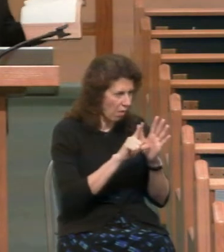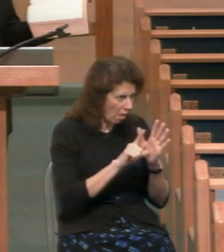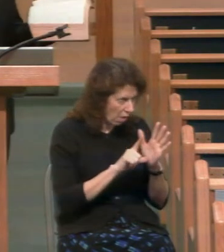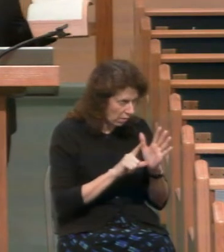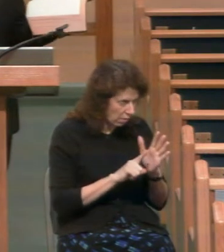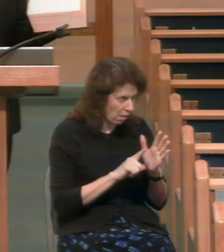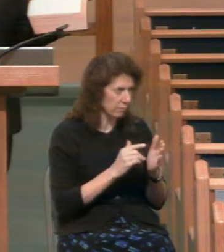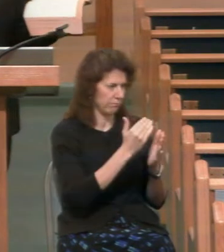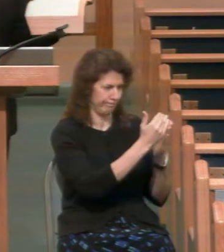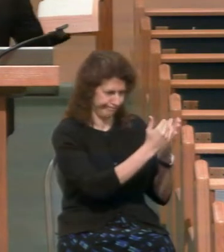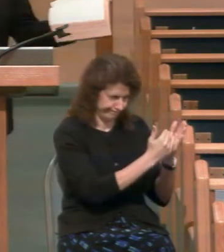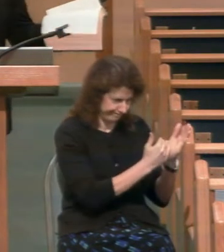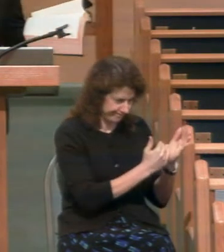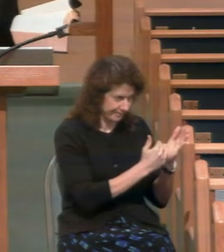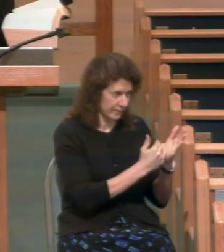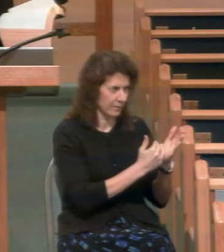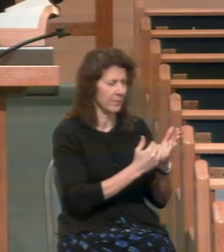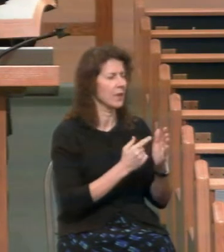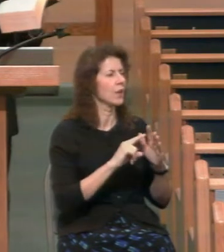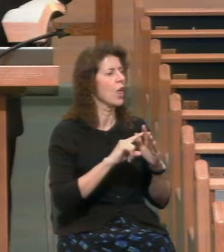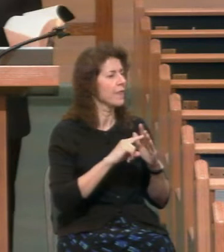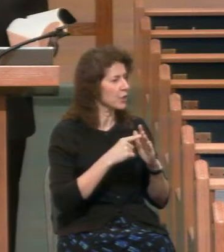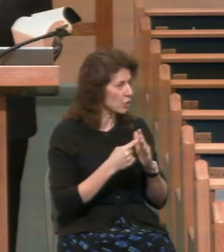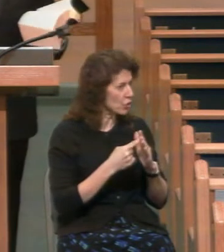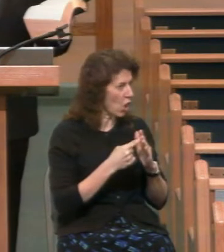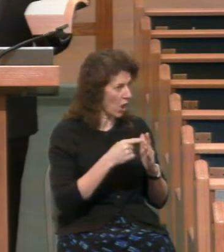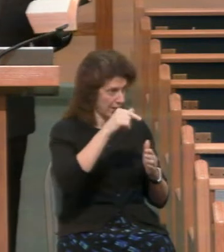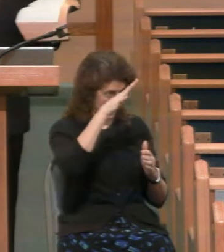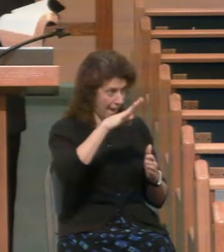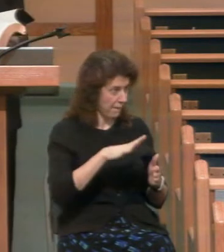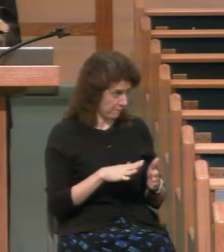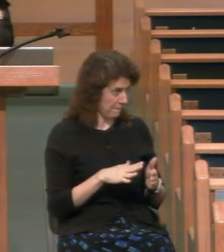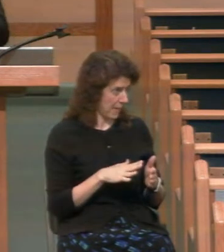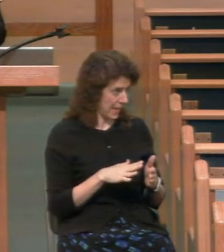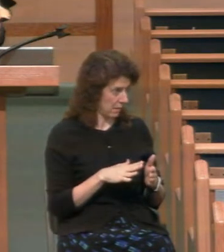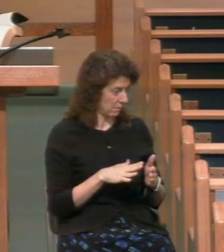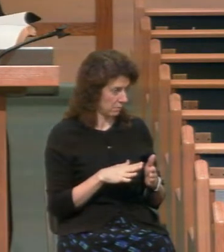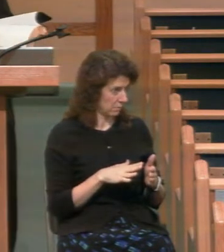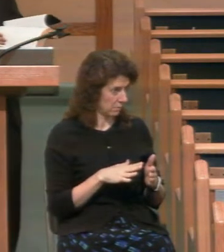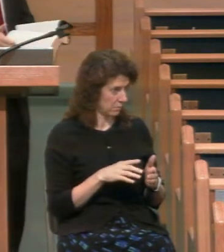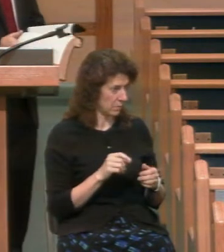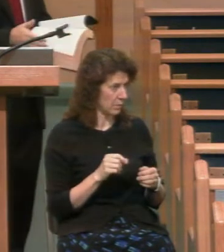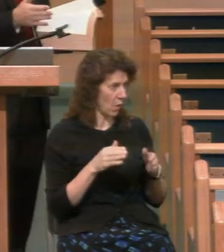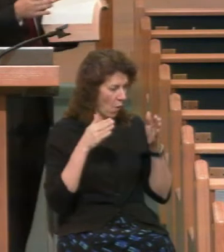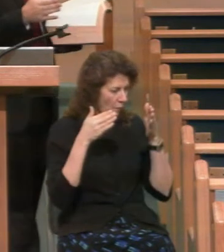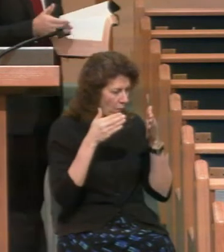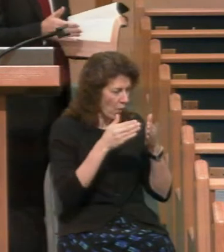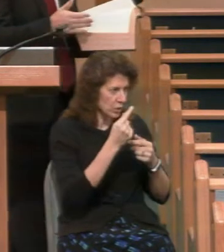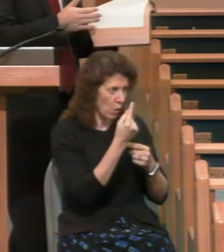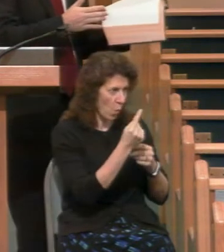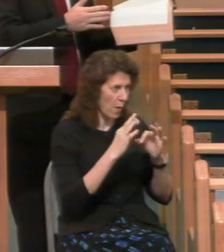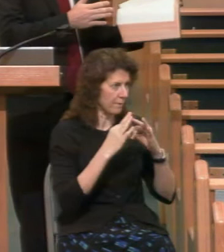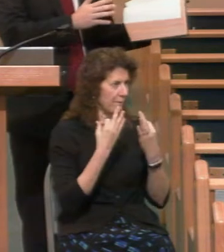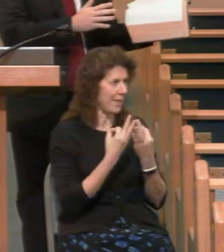have the story of the origin of mankind narrowed down to one family in Genesis chapter 12 with